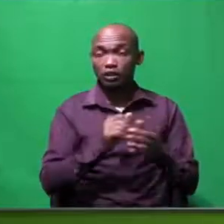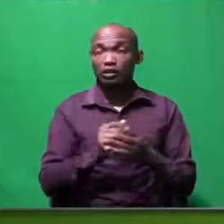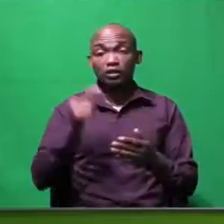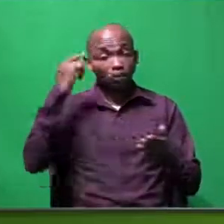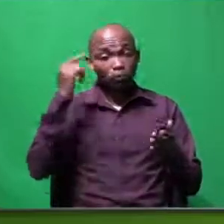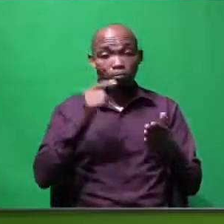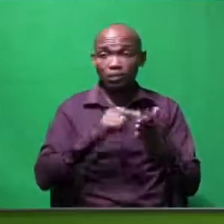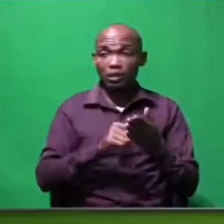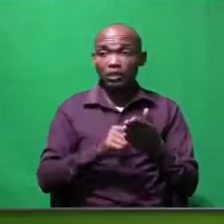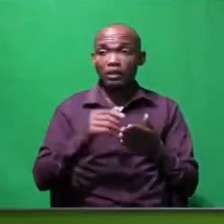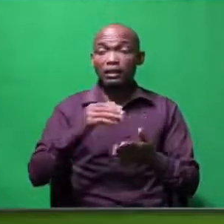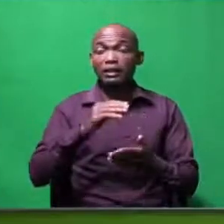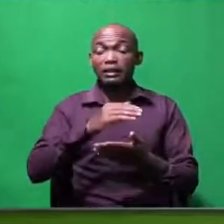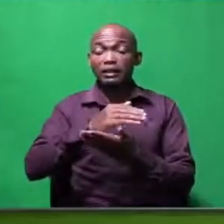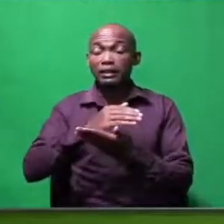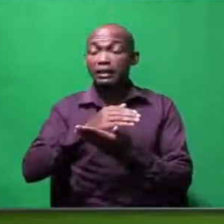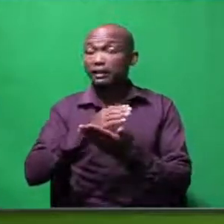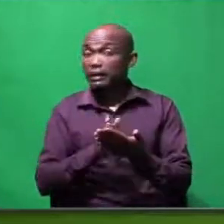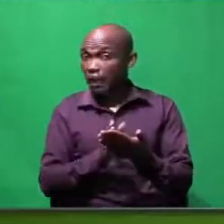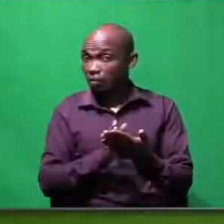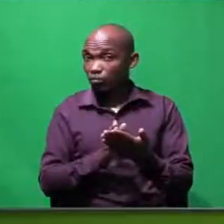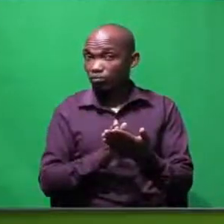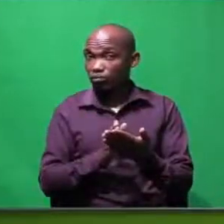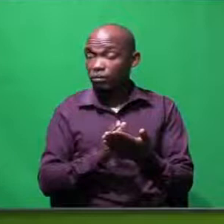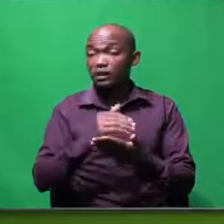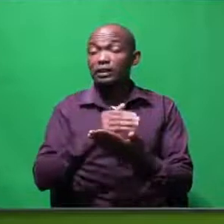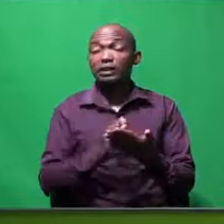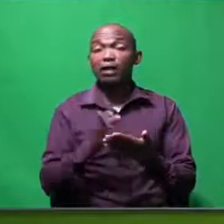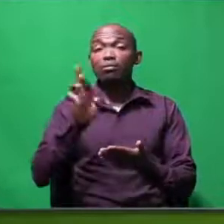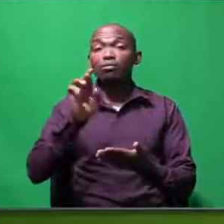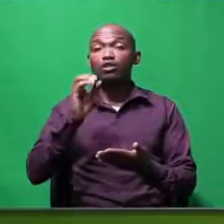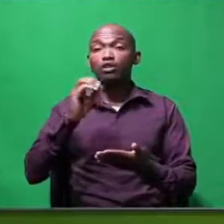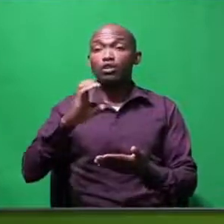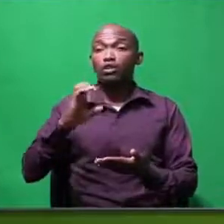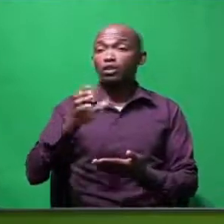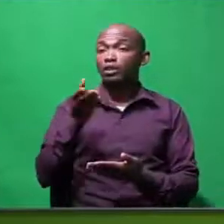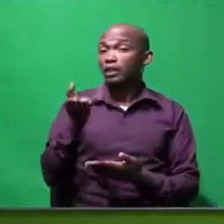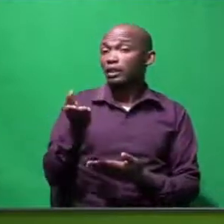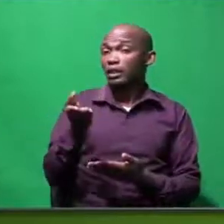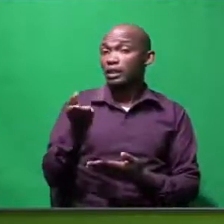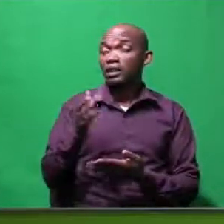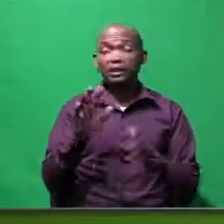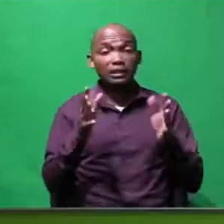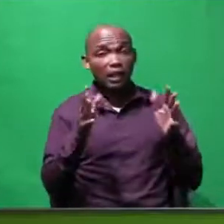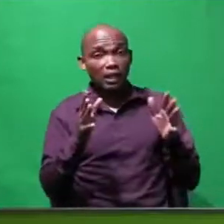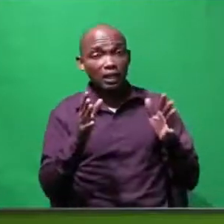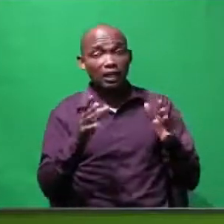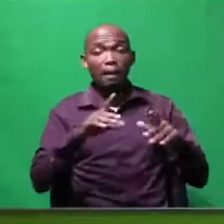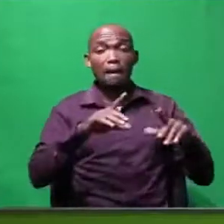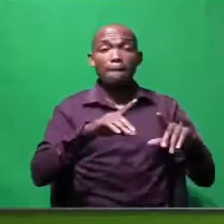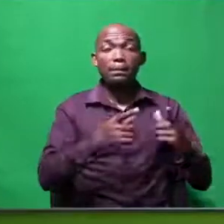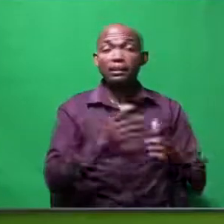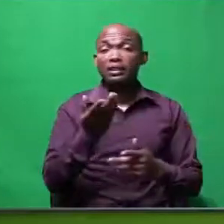It means that some rock is different in chemical composition. When we take this rock is shine,